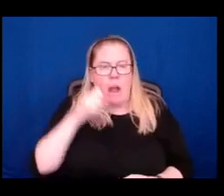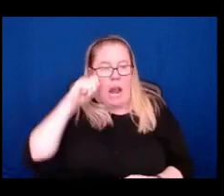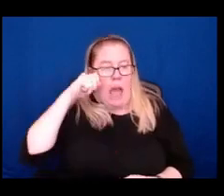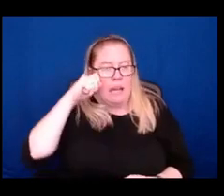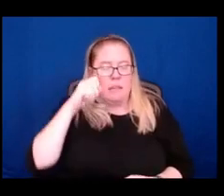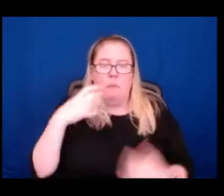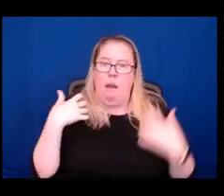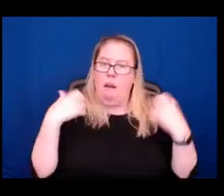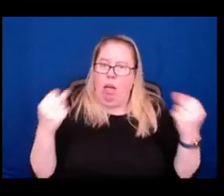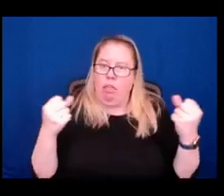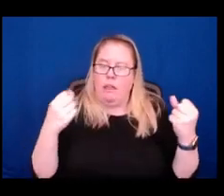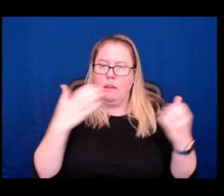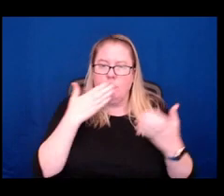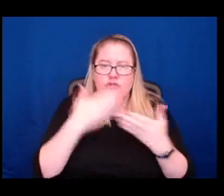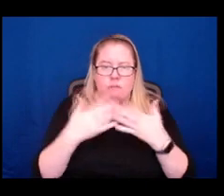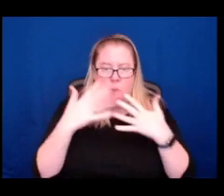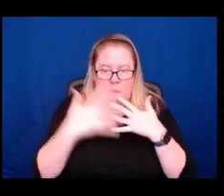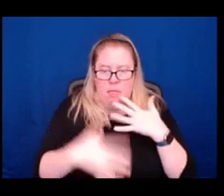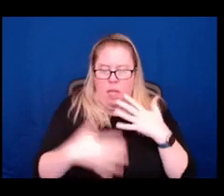good for the brain.